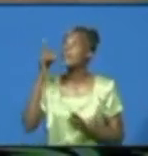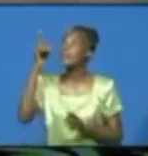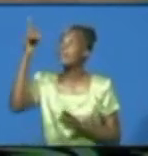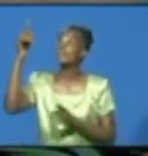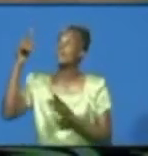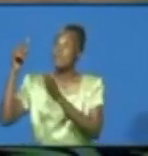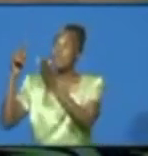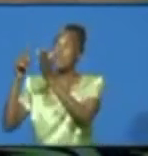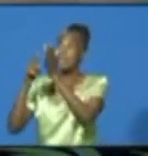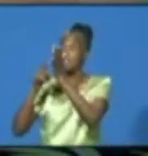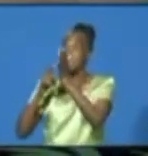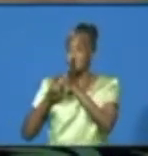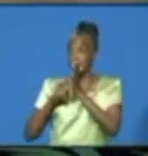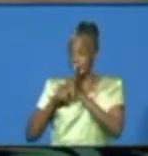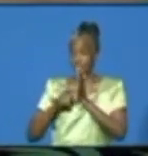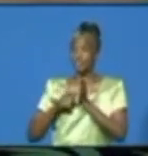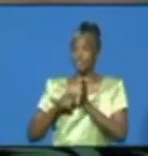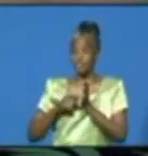he shows,